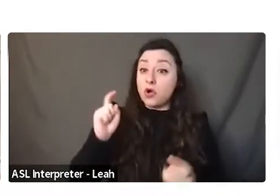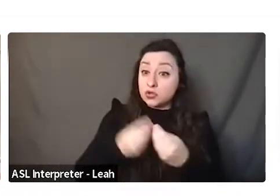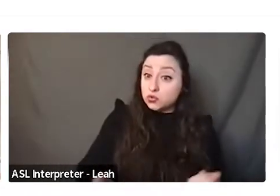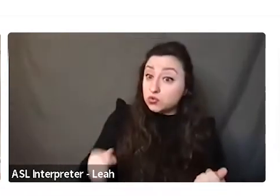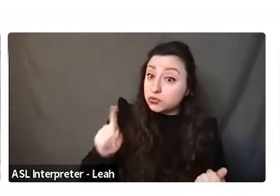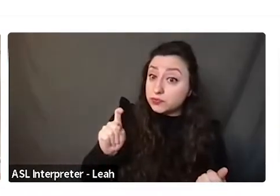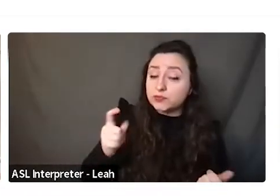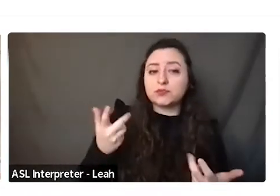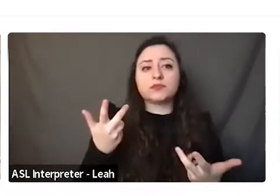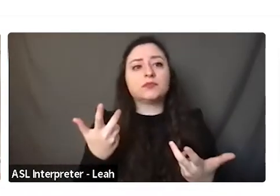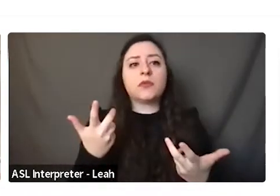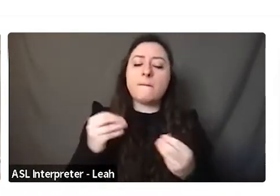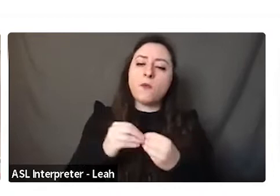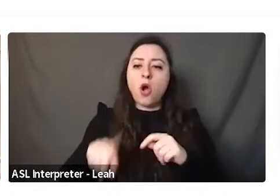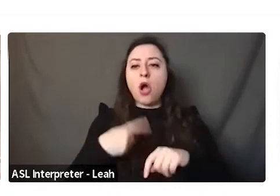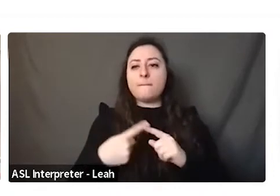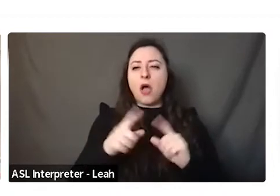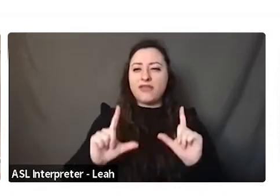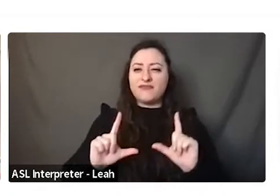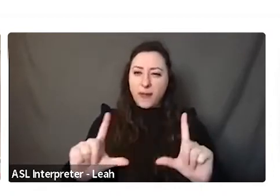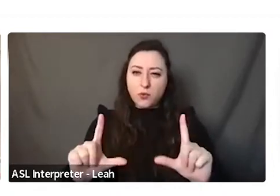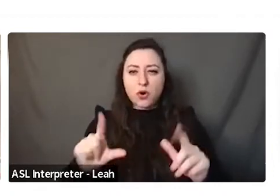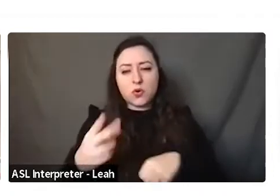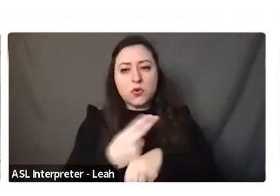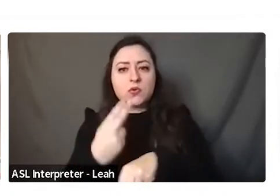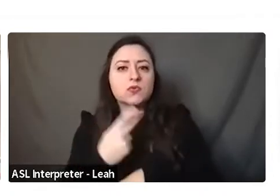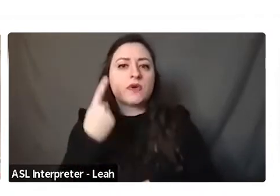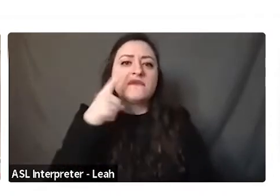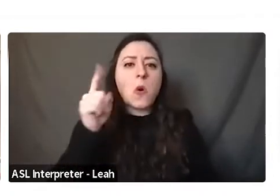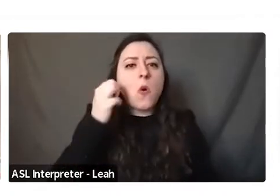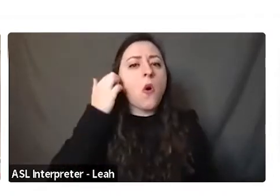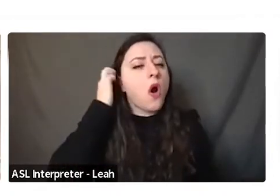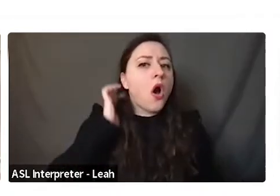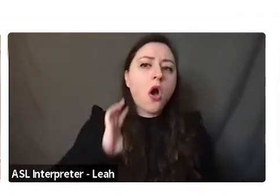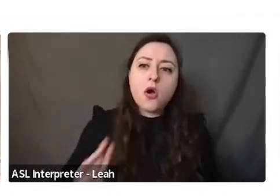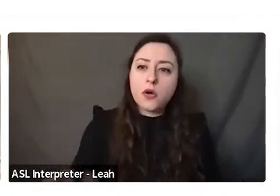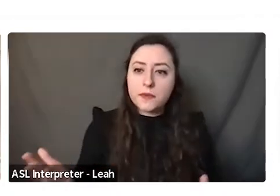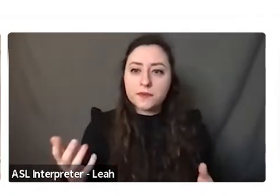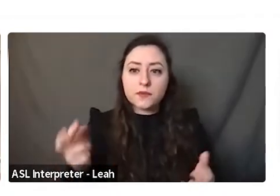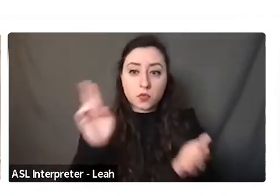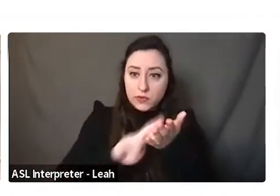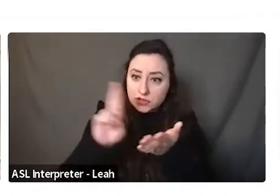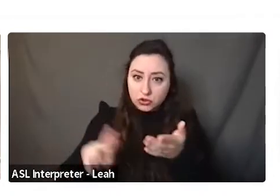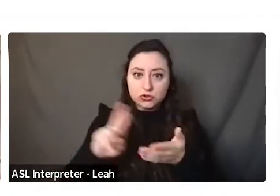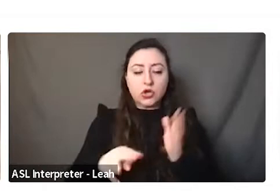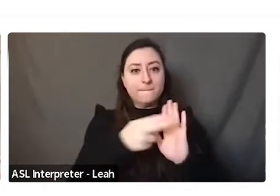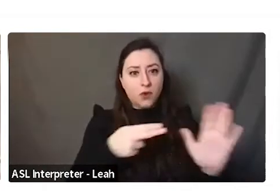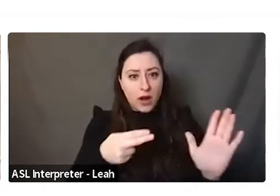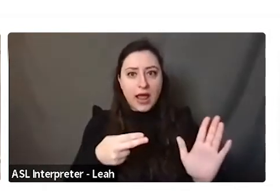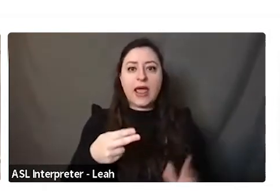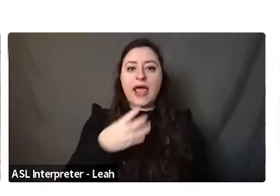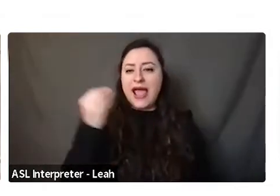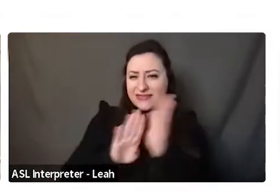little bit more on the framework that you used for talking about for researching these brands and developing